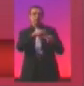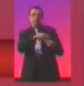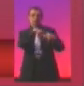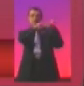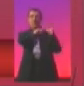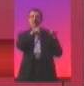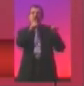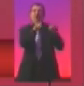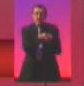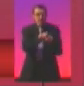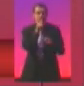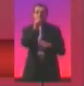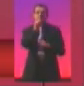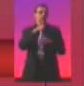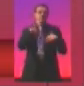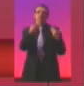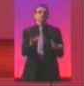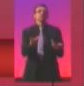back.